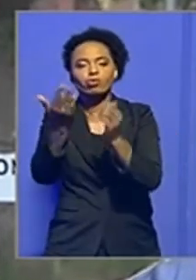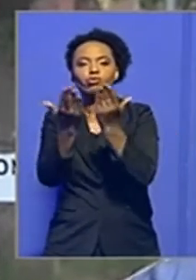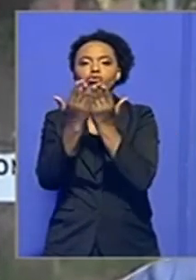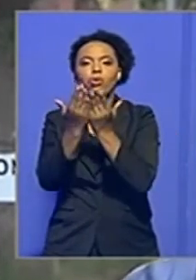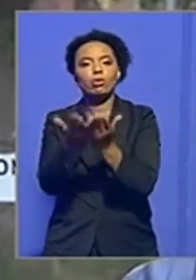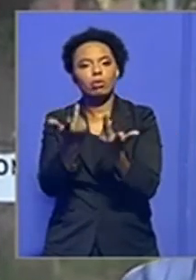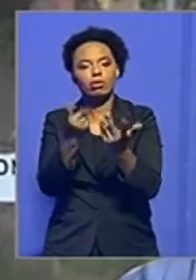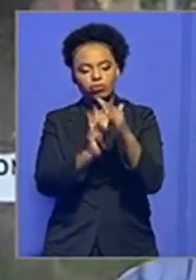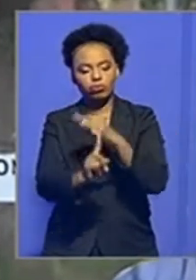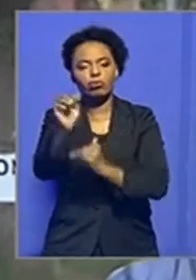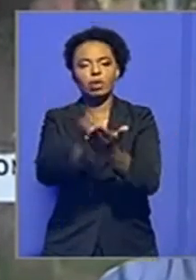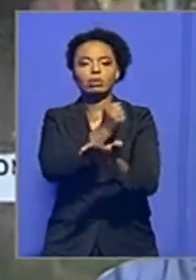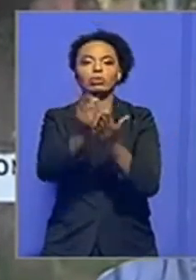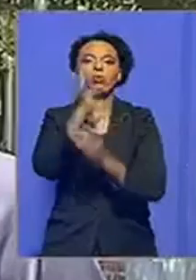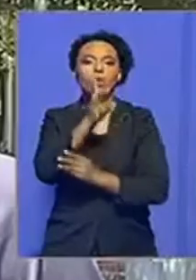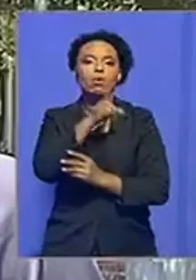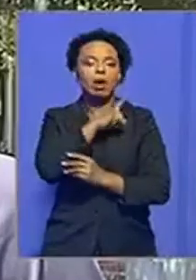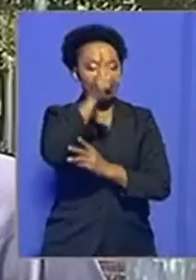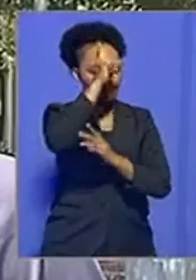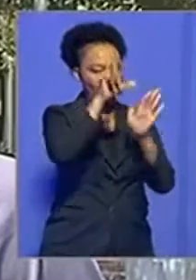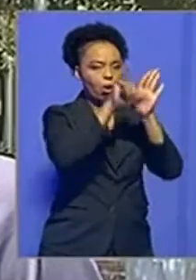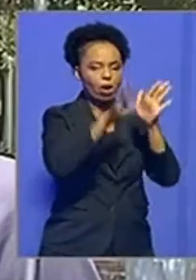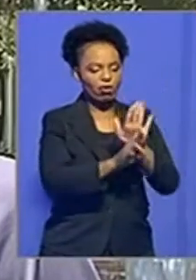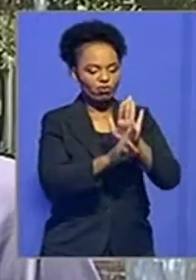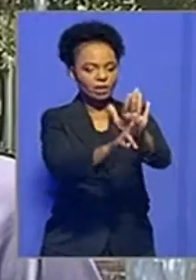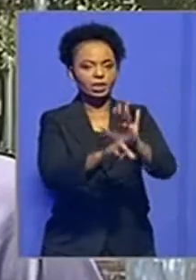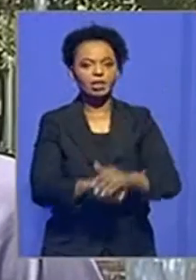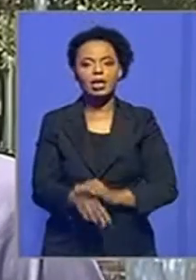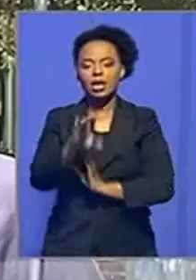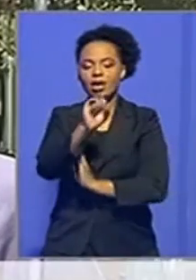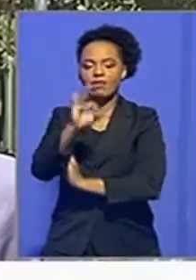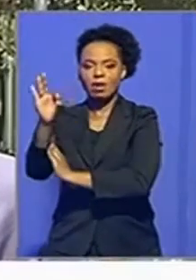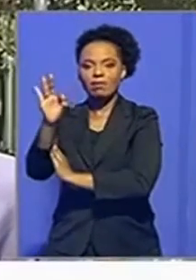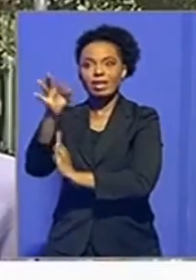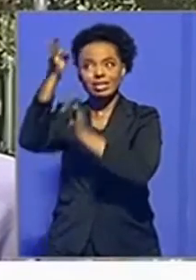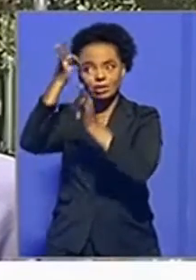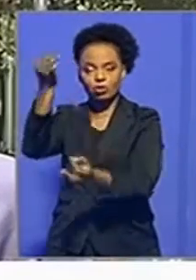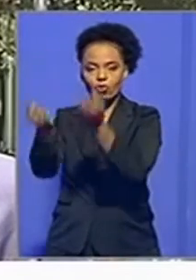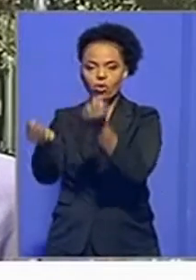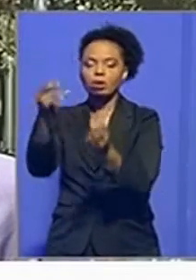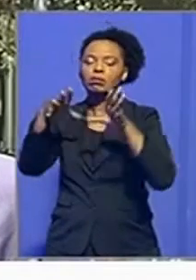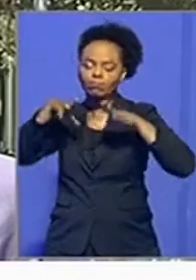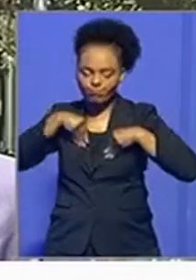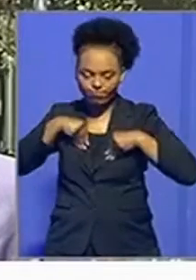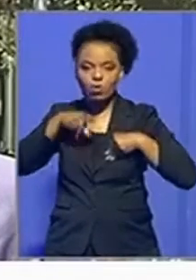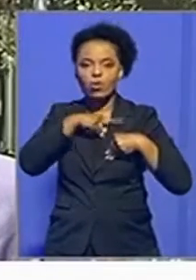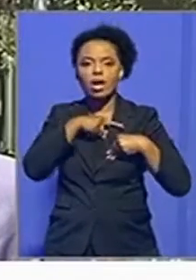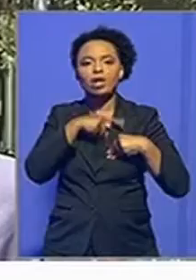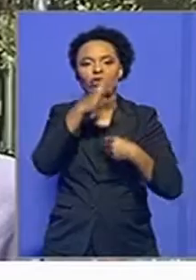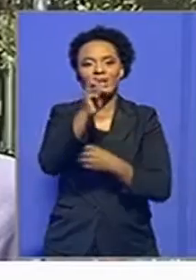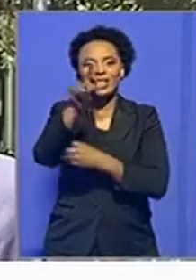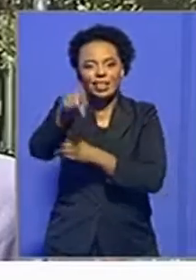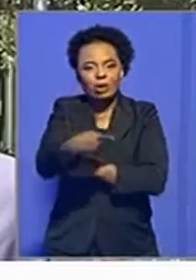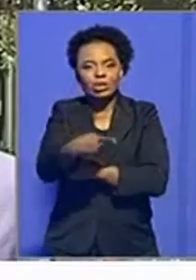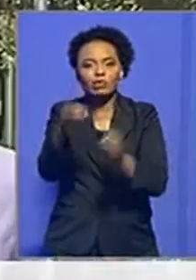mokgatlong wa Black Lawyers hore wa ba represent. As the EFF Student Command re amogela judgment ye because it means that 20,000 students ba tlo ba ka ra